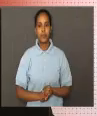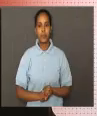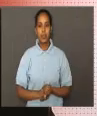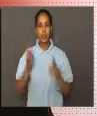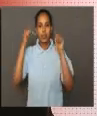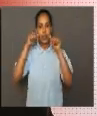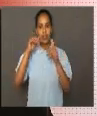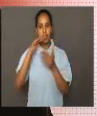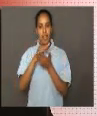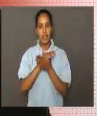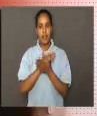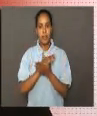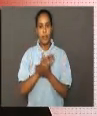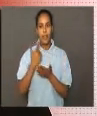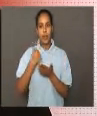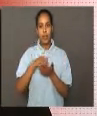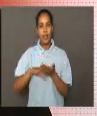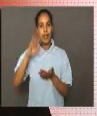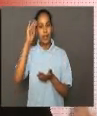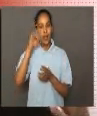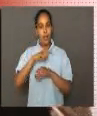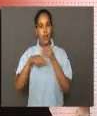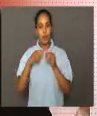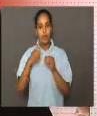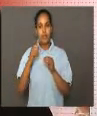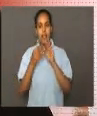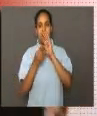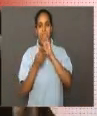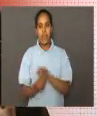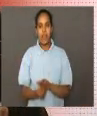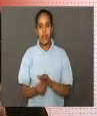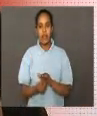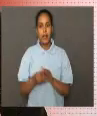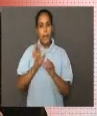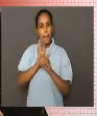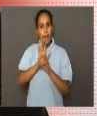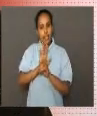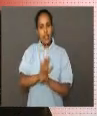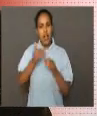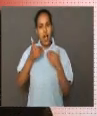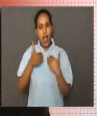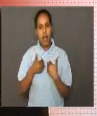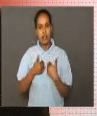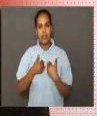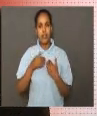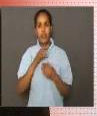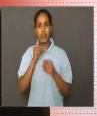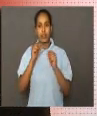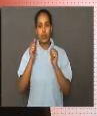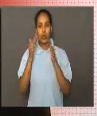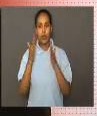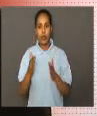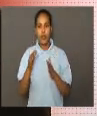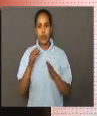In today's lesson, we learned about the effect that pressure has on the